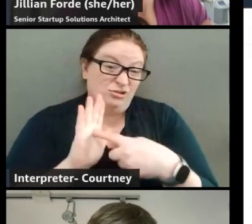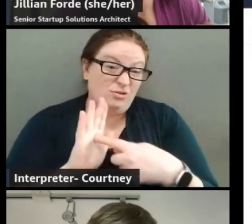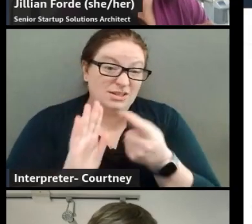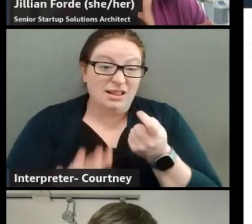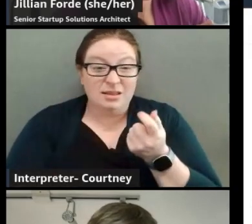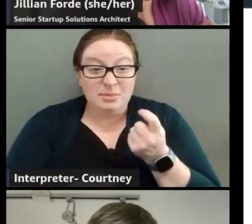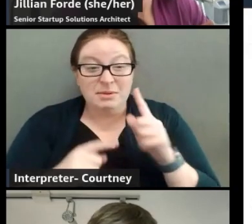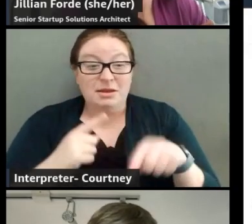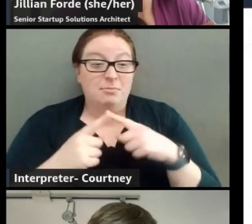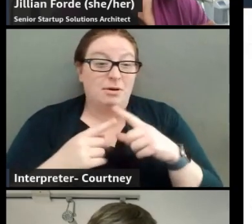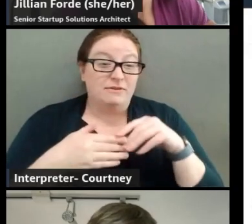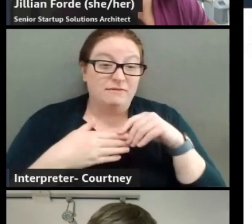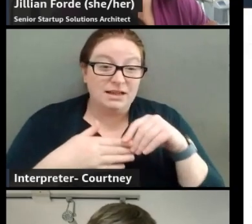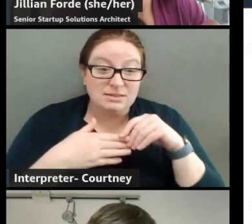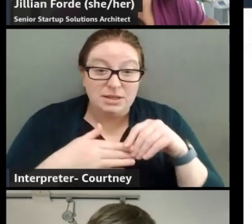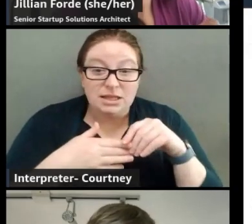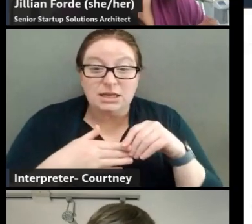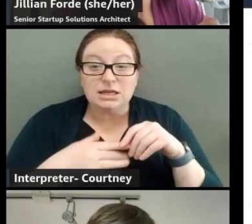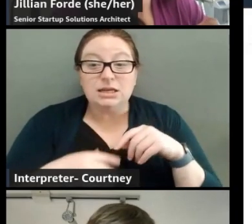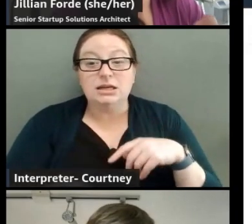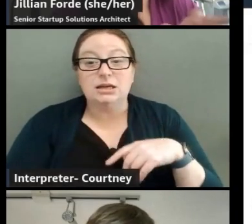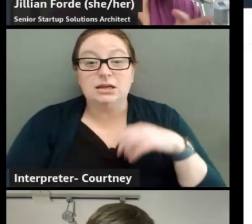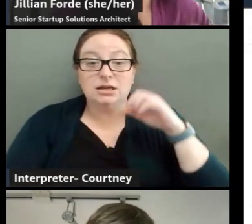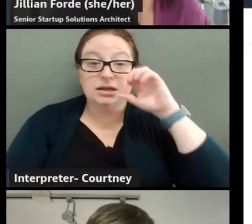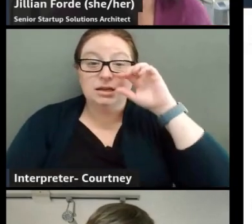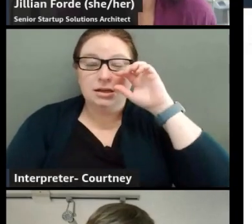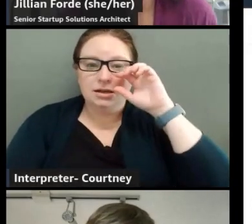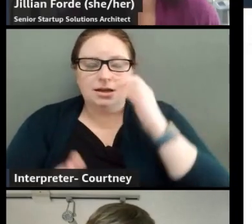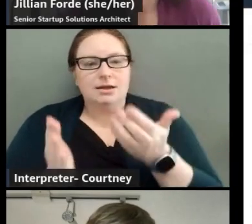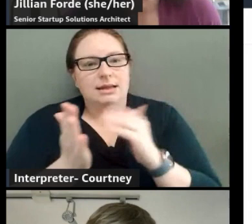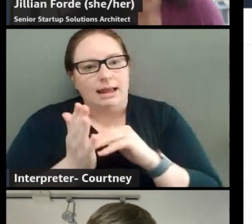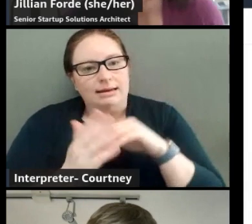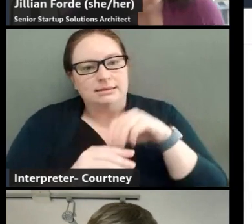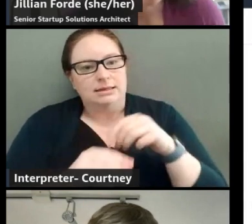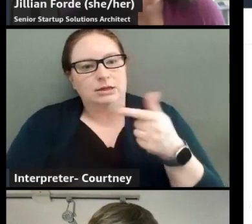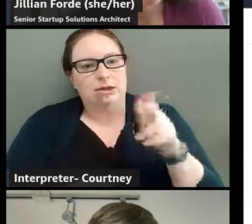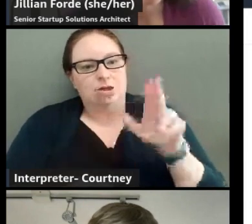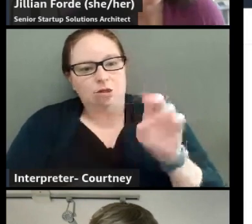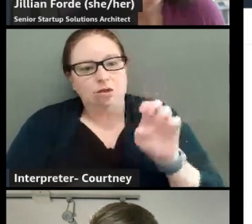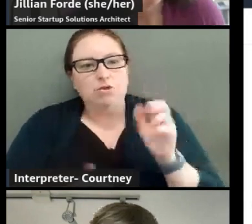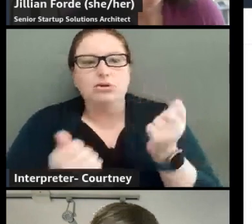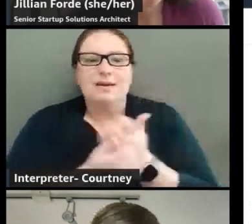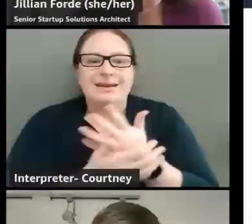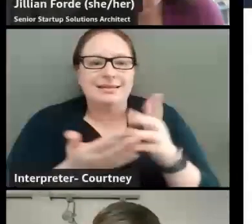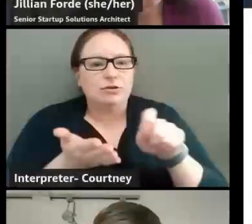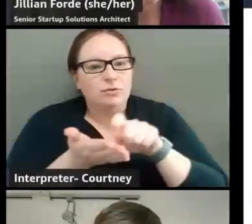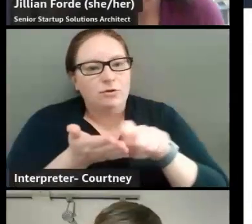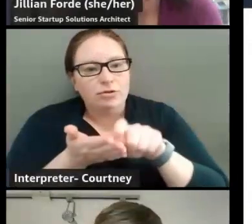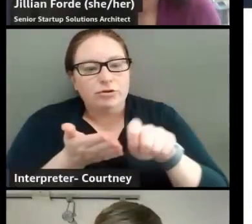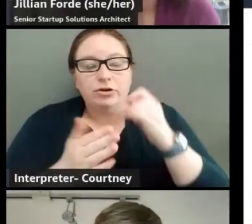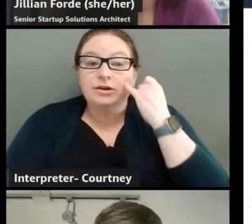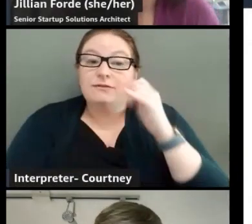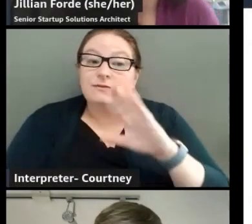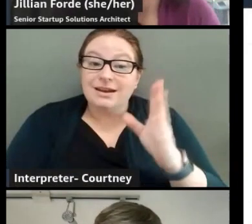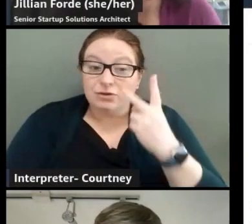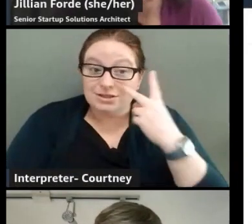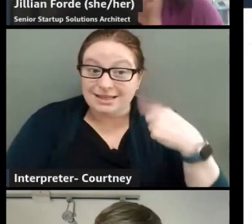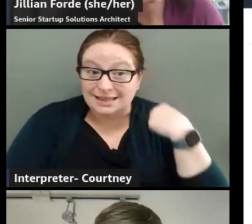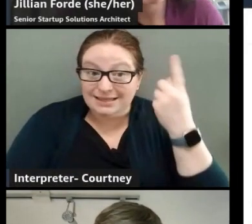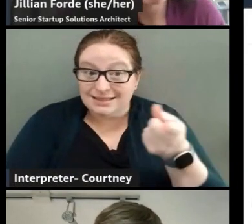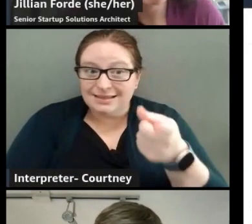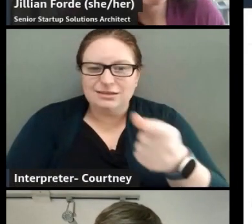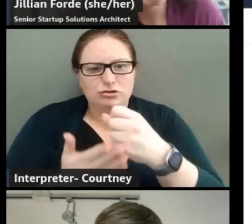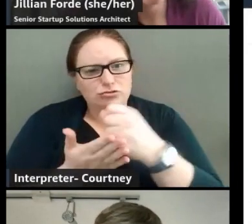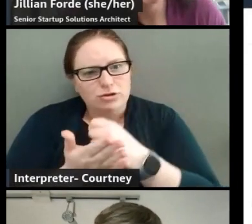the flexibility. Again, it's within Glue. So anything you author here, if you've never seen this, these are actually scripts that